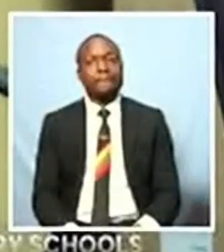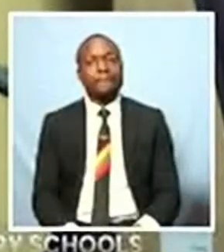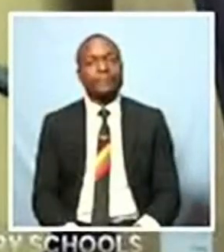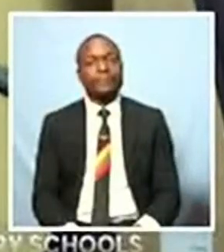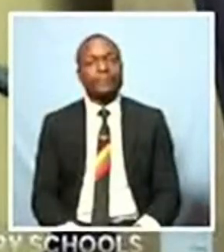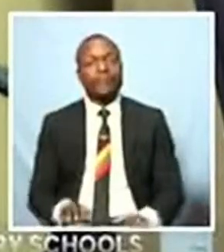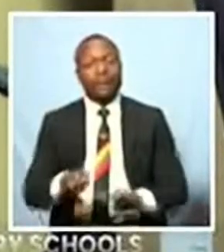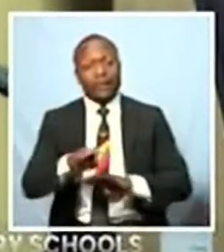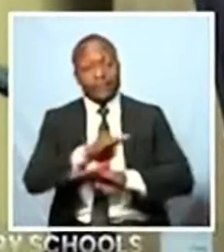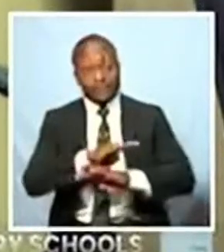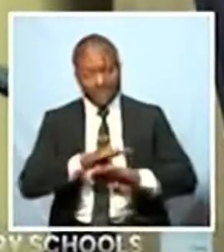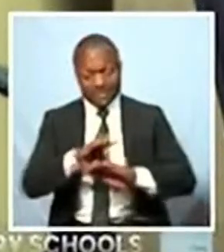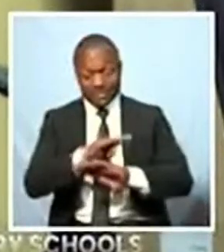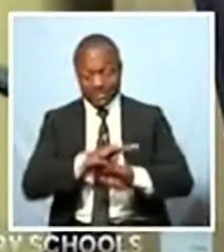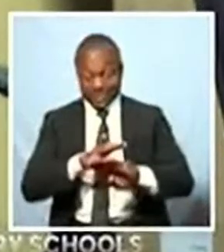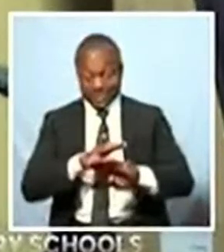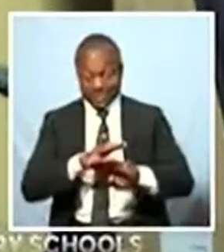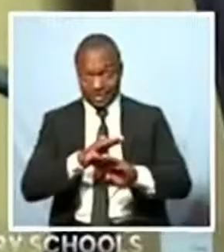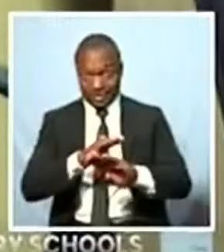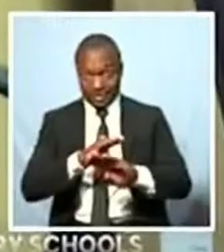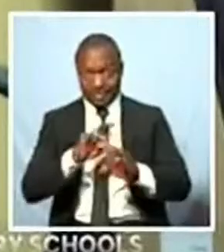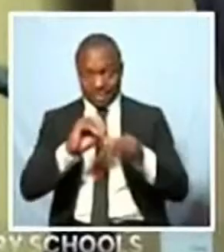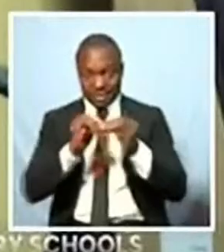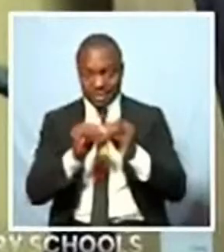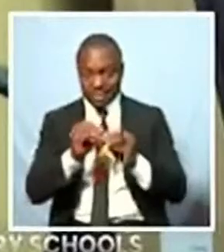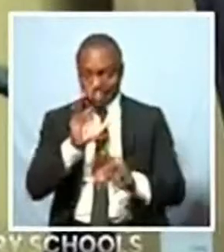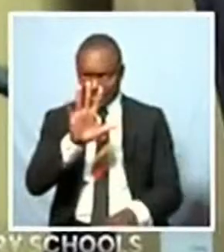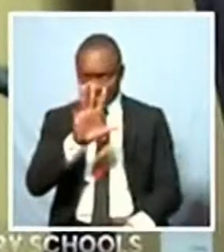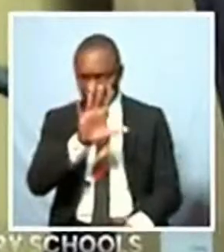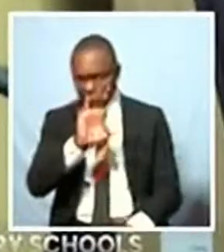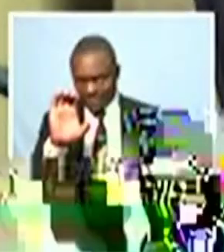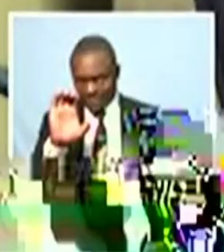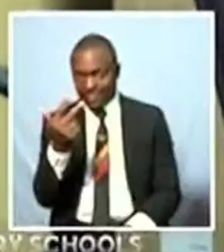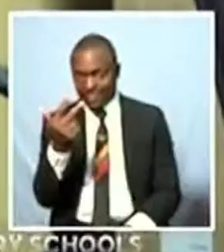the basic score, which was an average, was 513